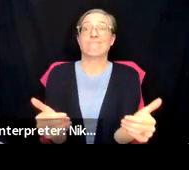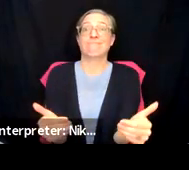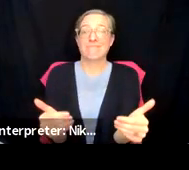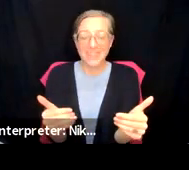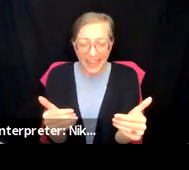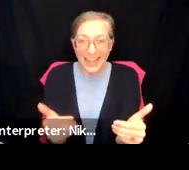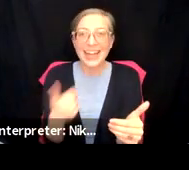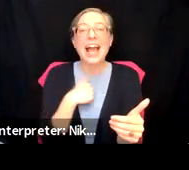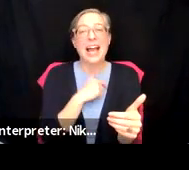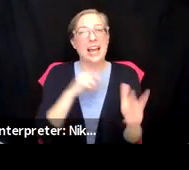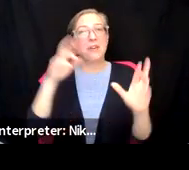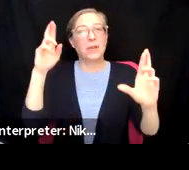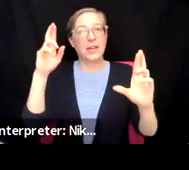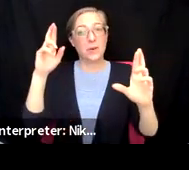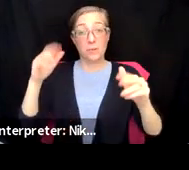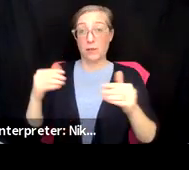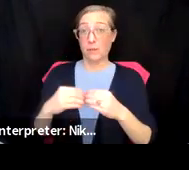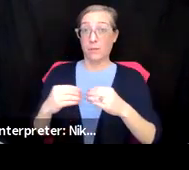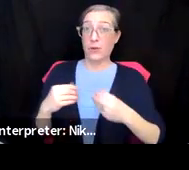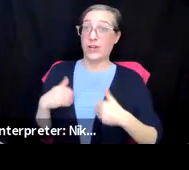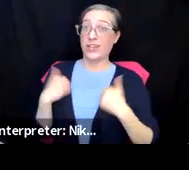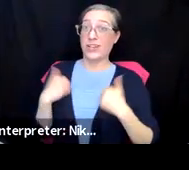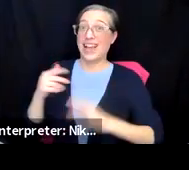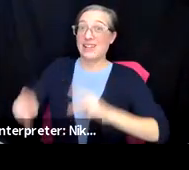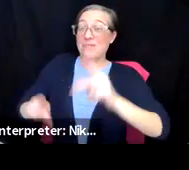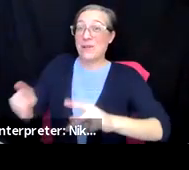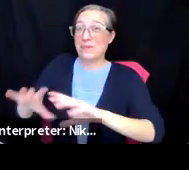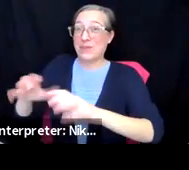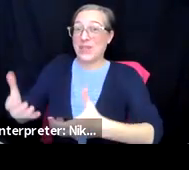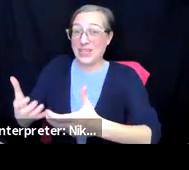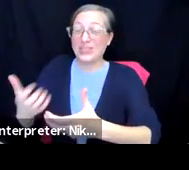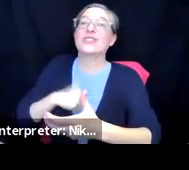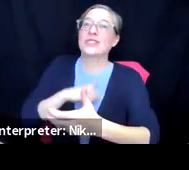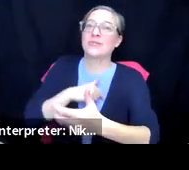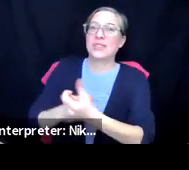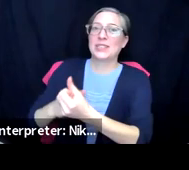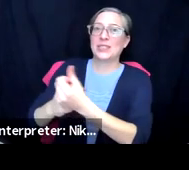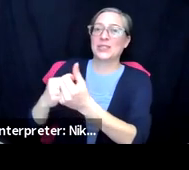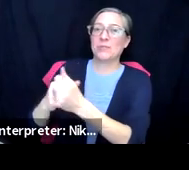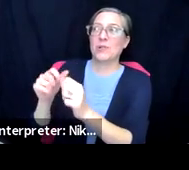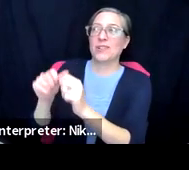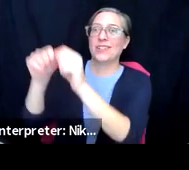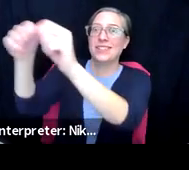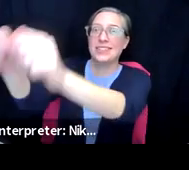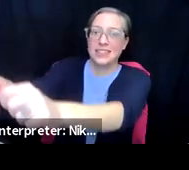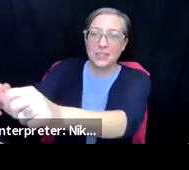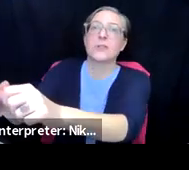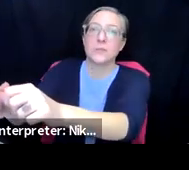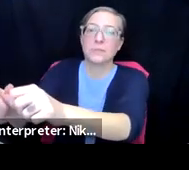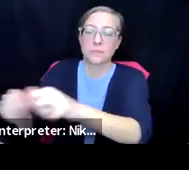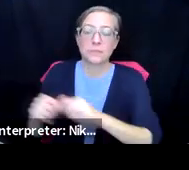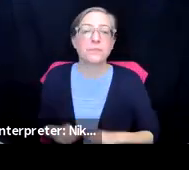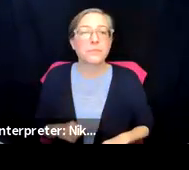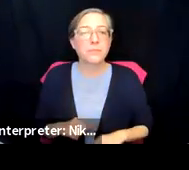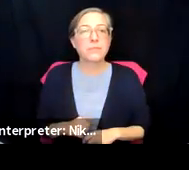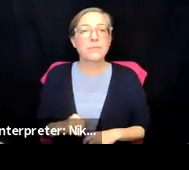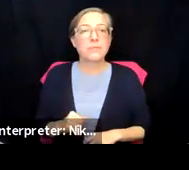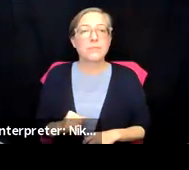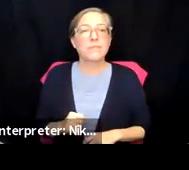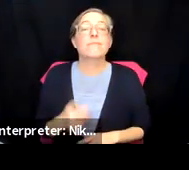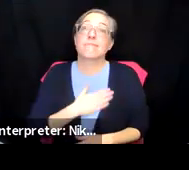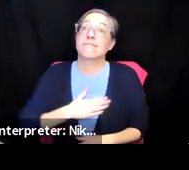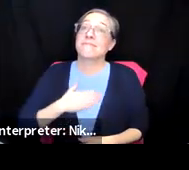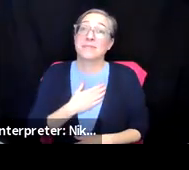can support a younger population of Nebraskans in the future through the ADRC disability partners. Please help us spread the word.